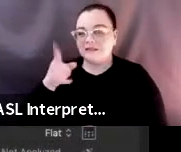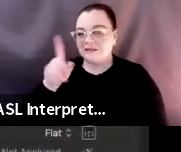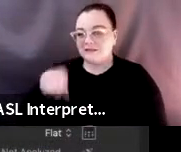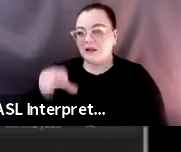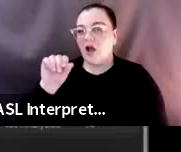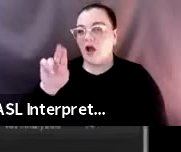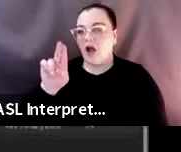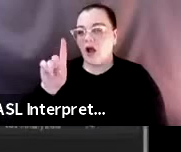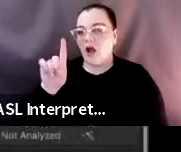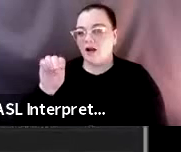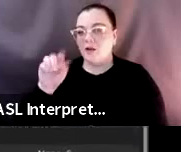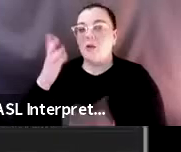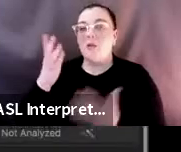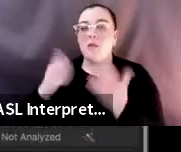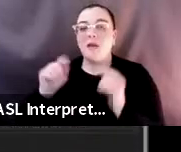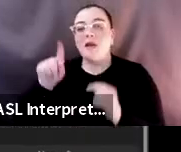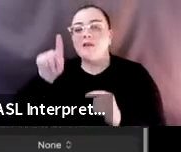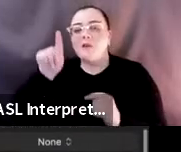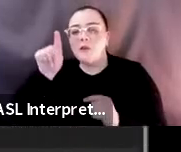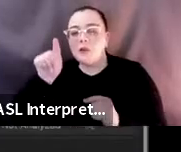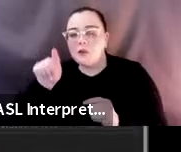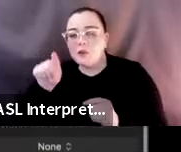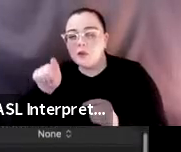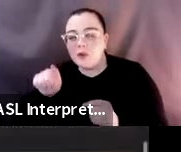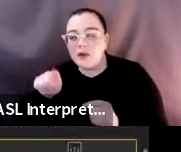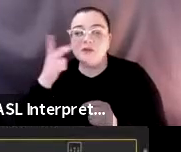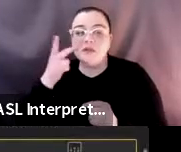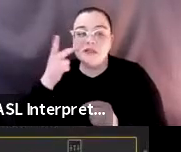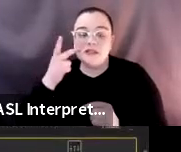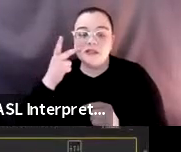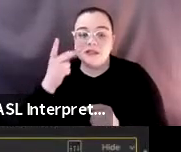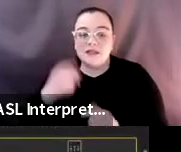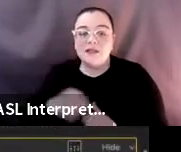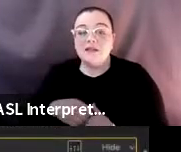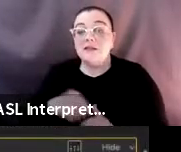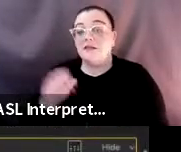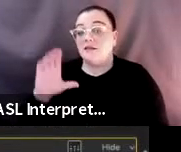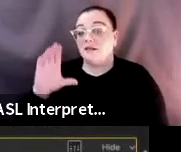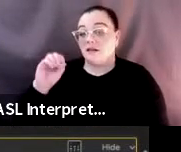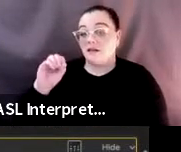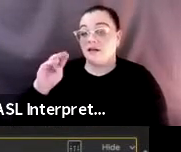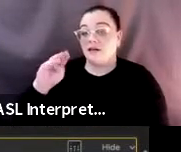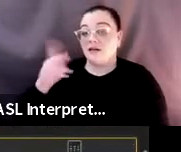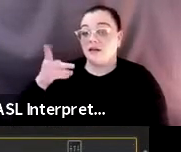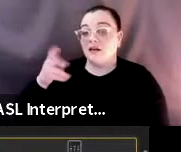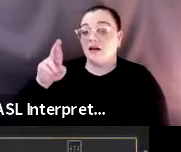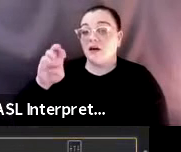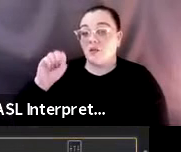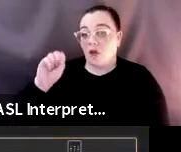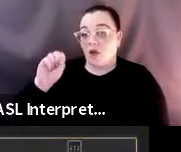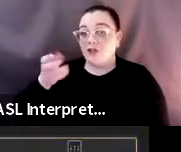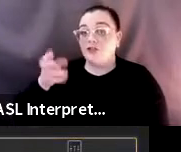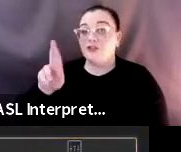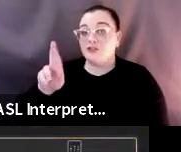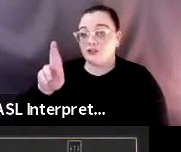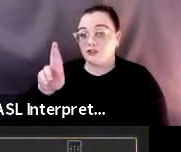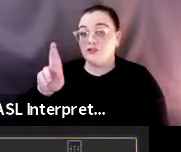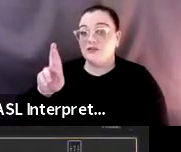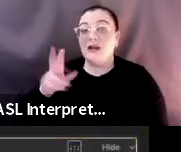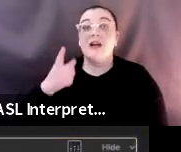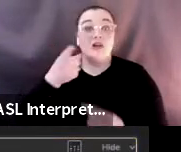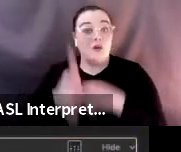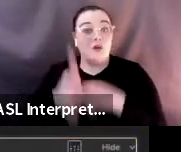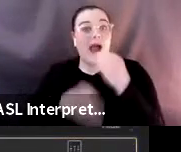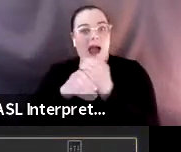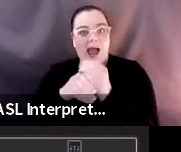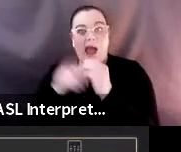need to scroll down a little bit with your mouse within this pane to see the compressor that's been applied. This is the effect. When you add an effect, it's going